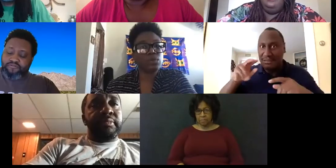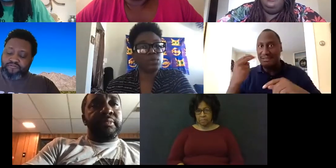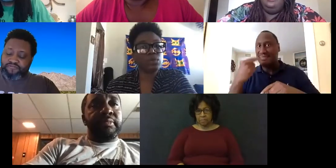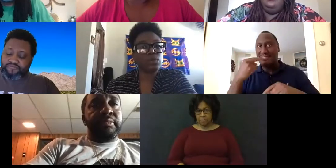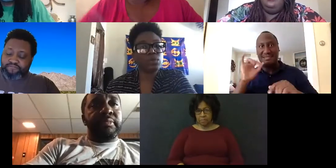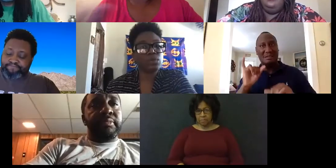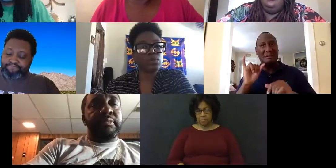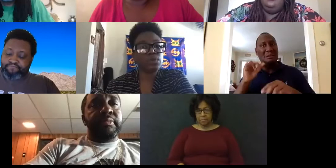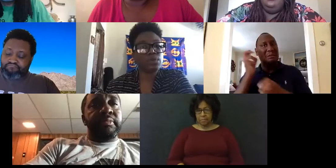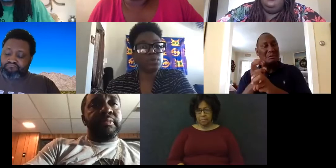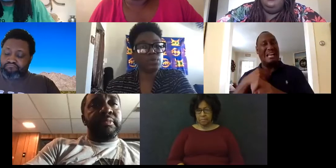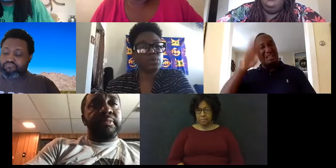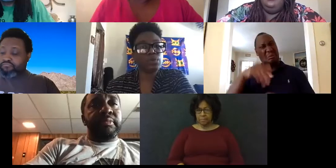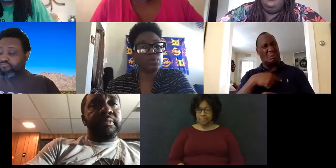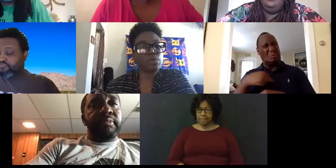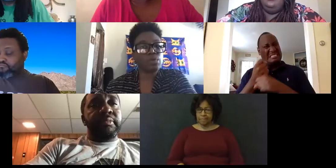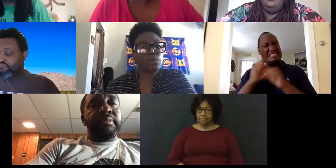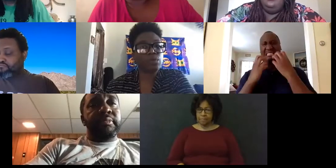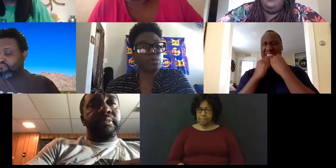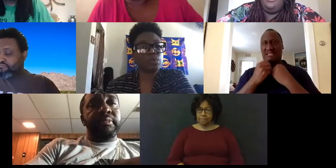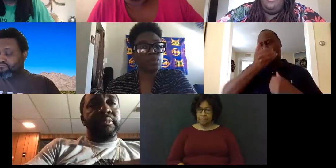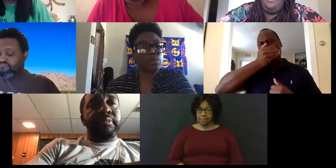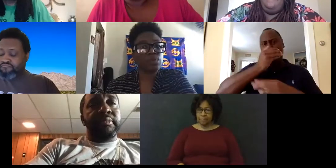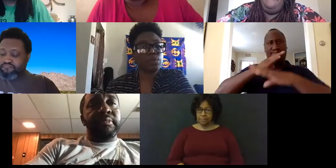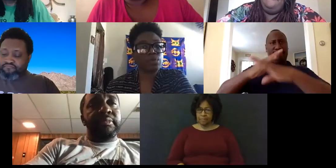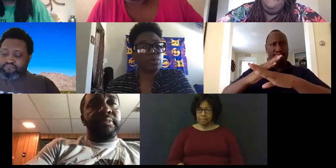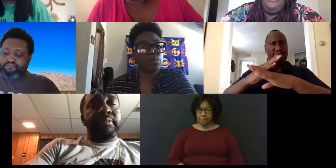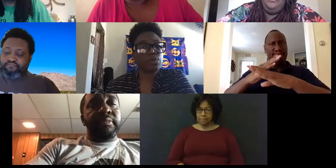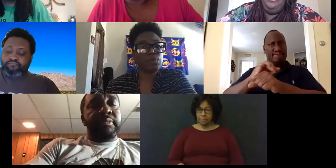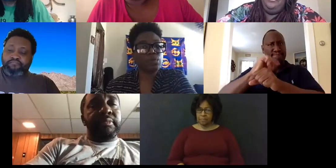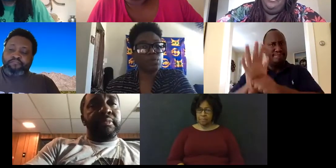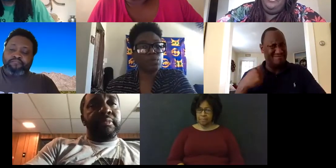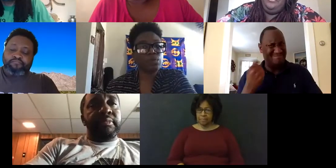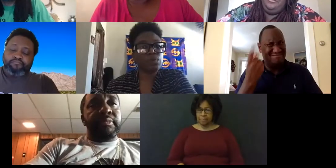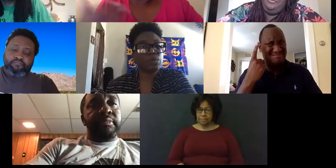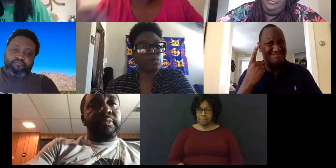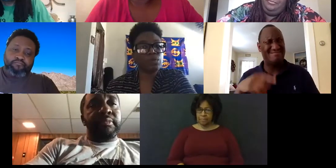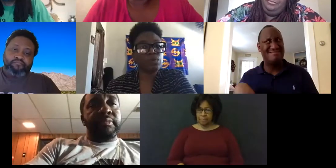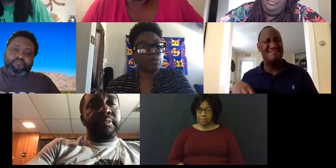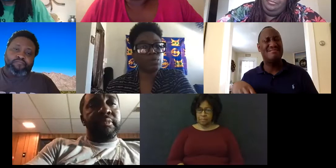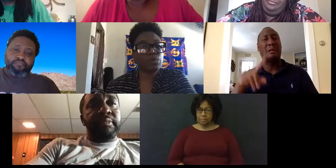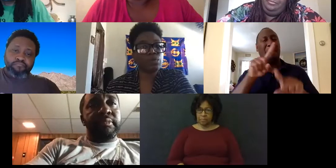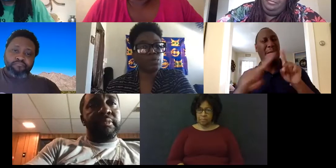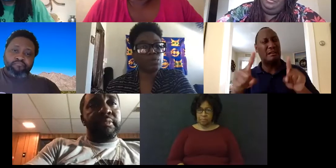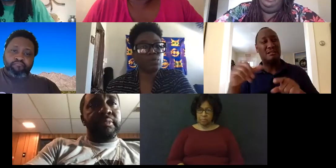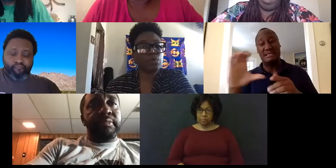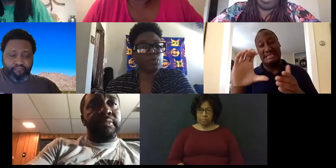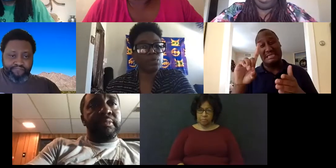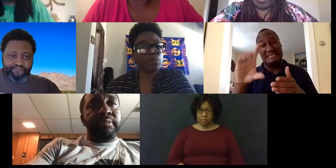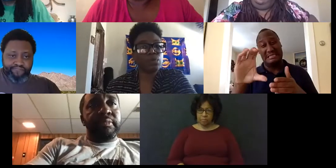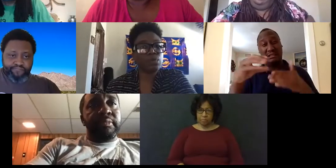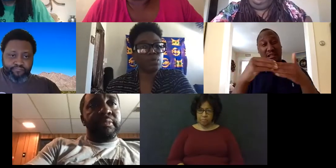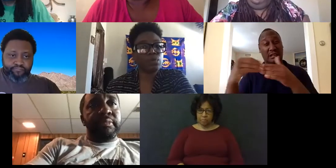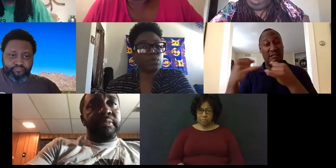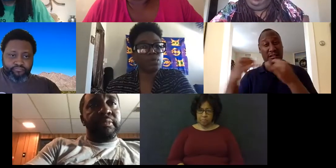see. So I'm looking at a person and I don't understand. And, you know, I know we need the mask to prevent the